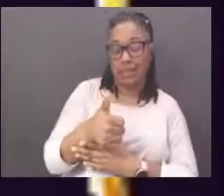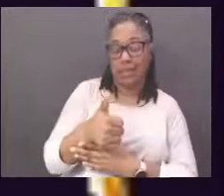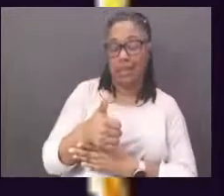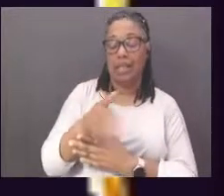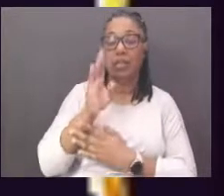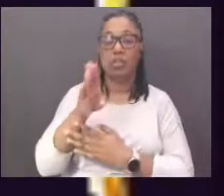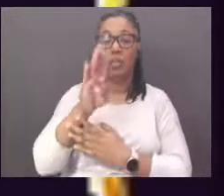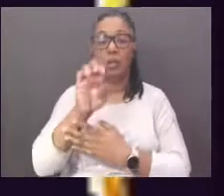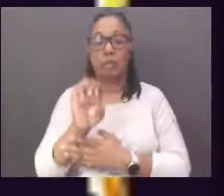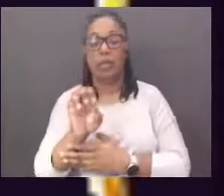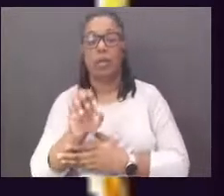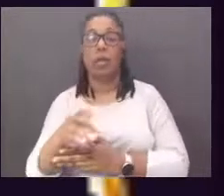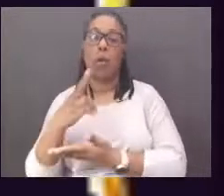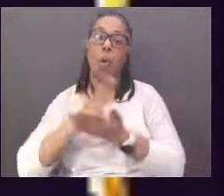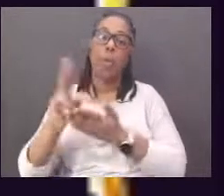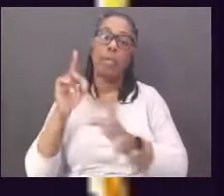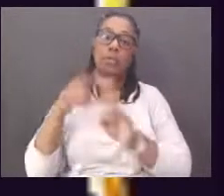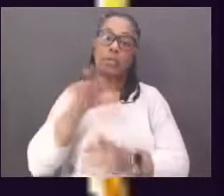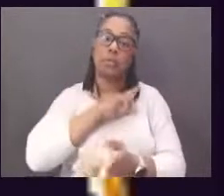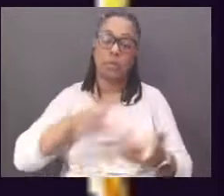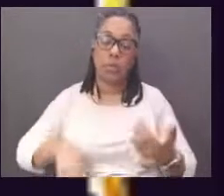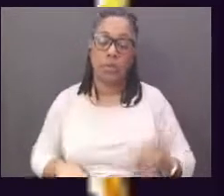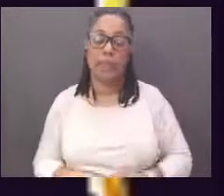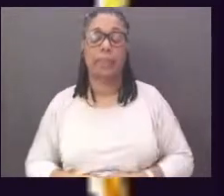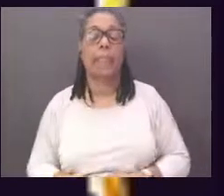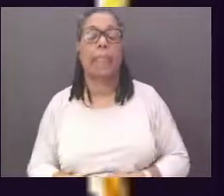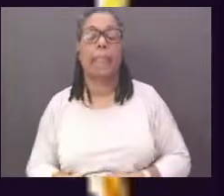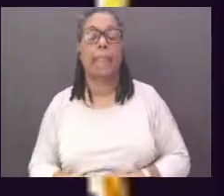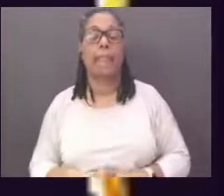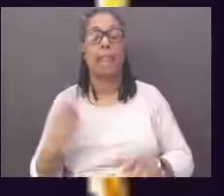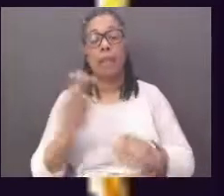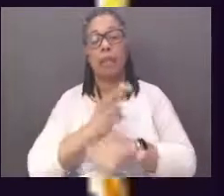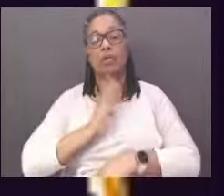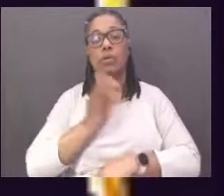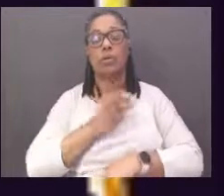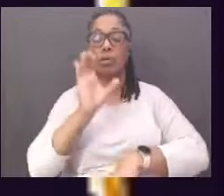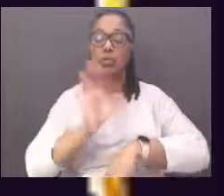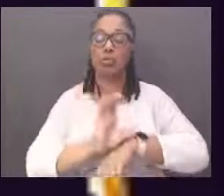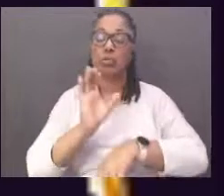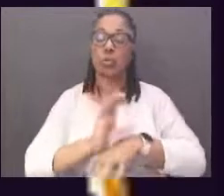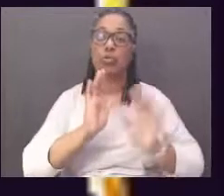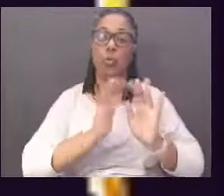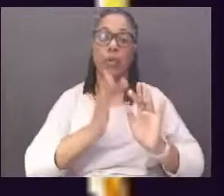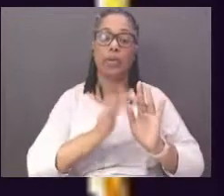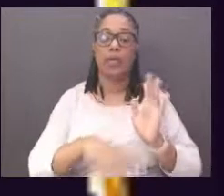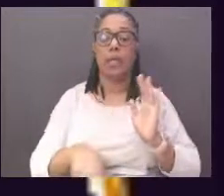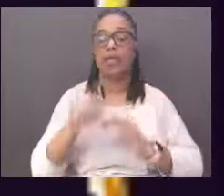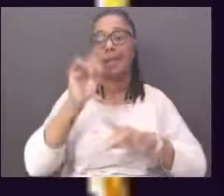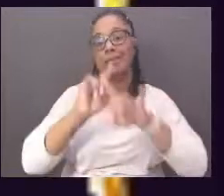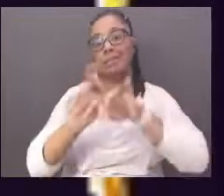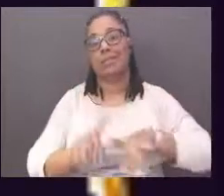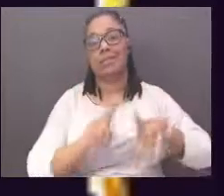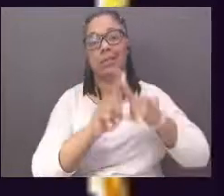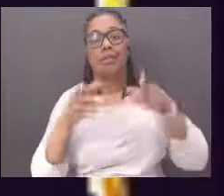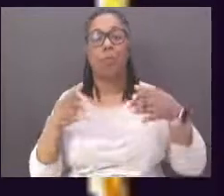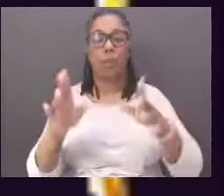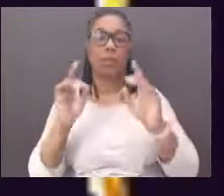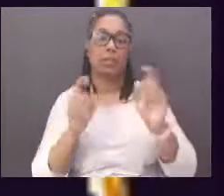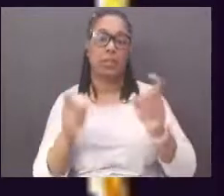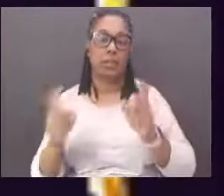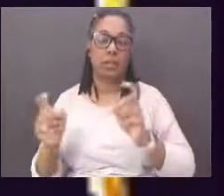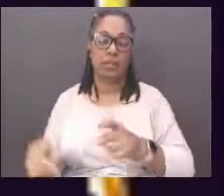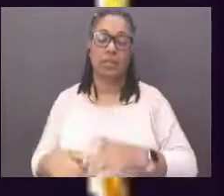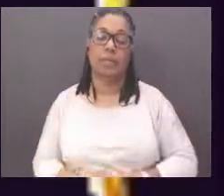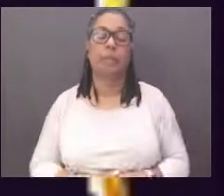firstbaptistnorth.org, our website. There you will find Zelle and Givelify and PayPal. We ask that you might send your tithes and your offerings,